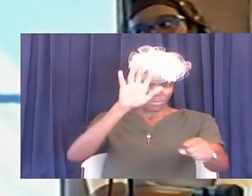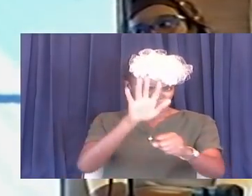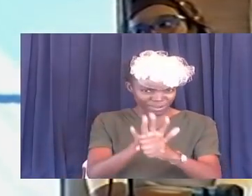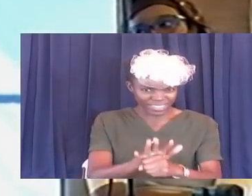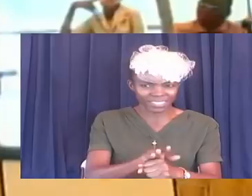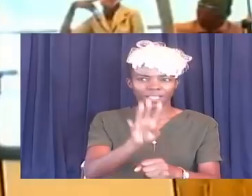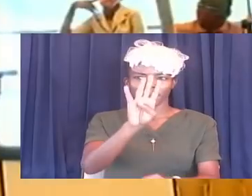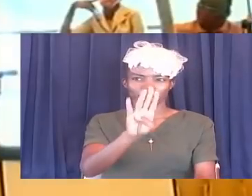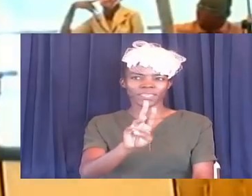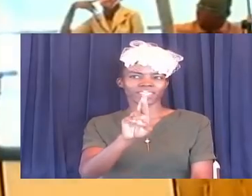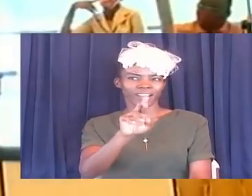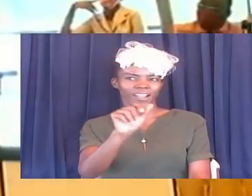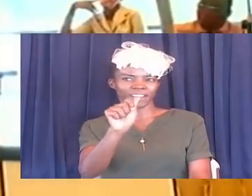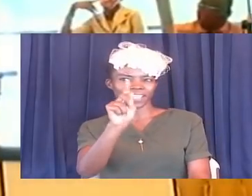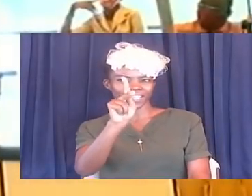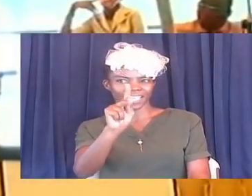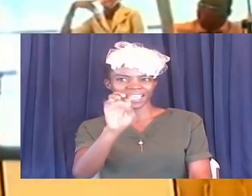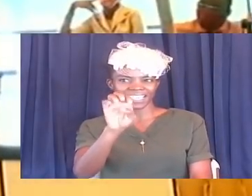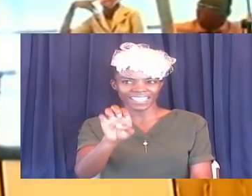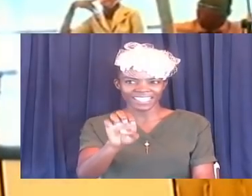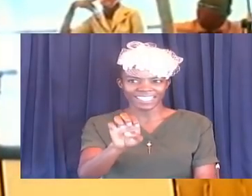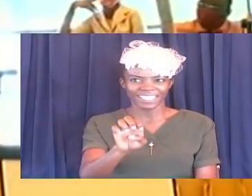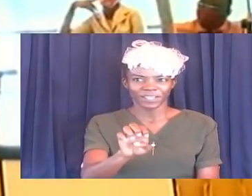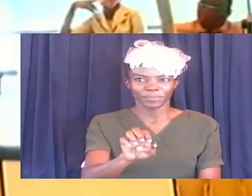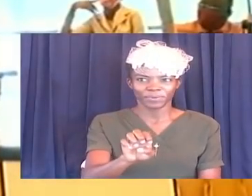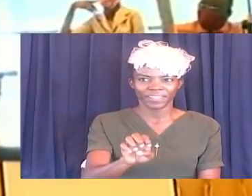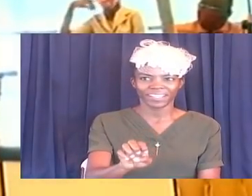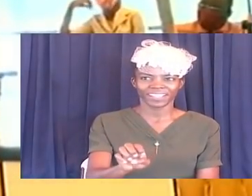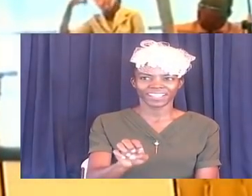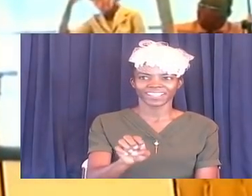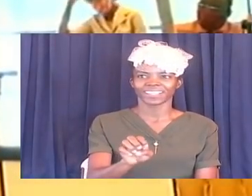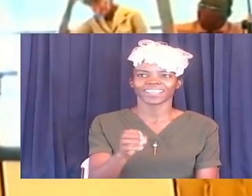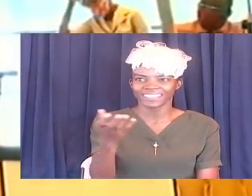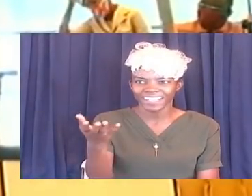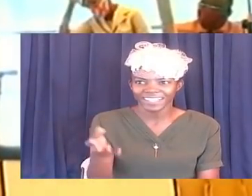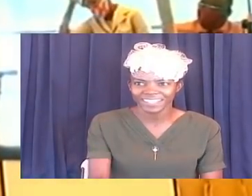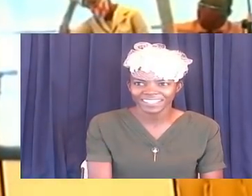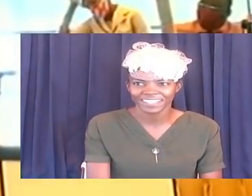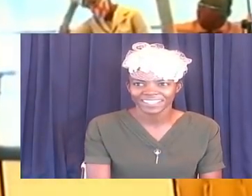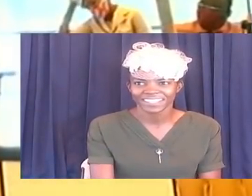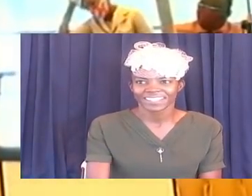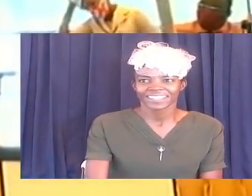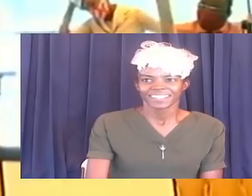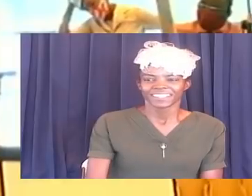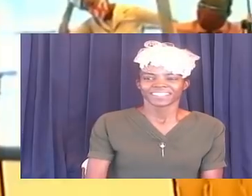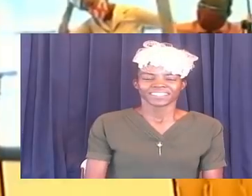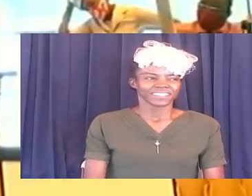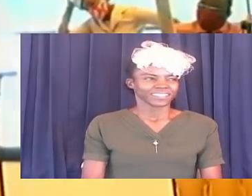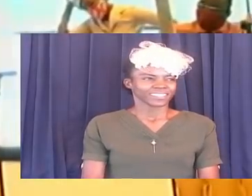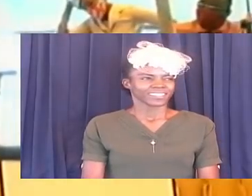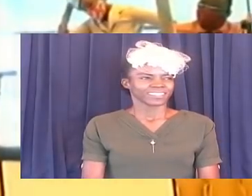lines to the slave cylinders. Hallelujah.